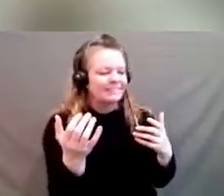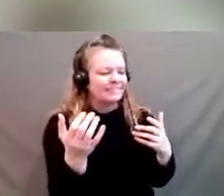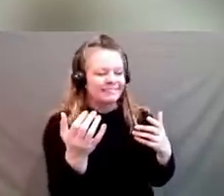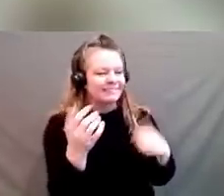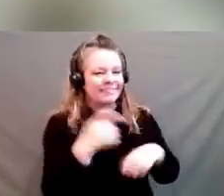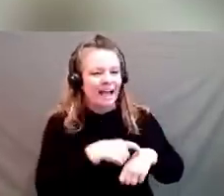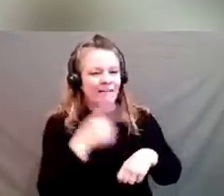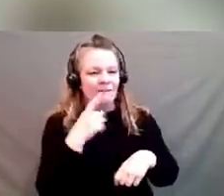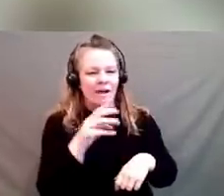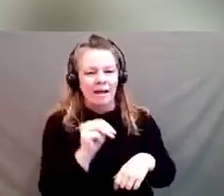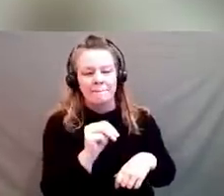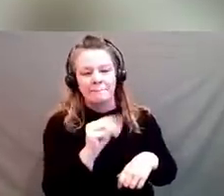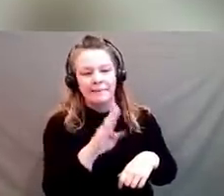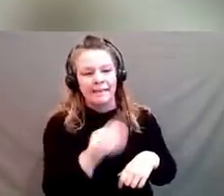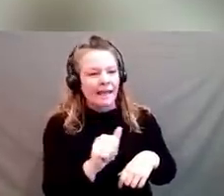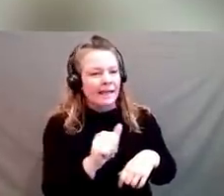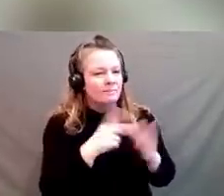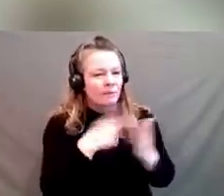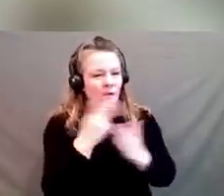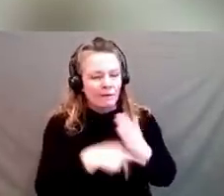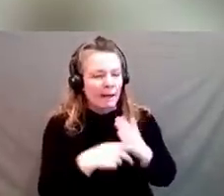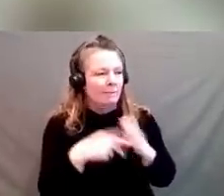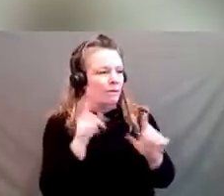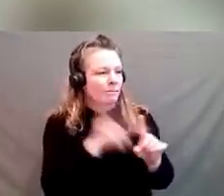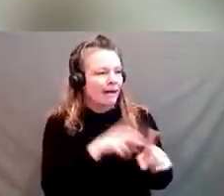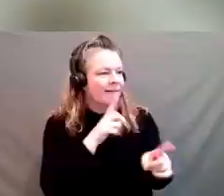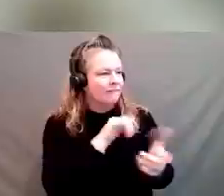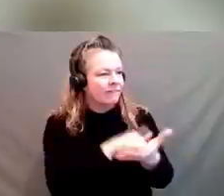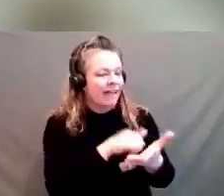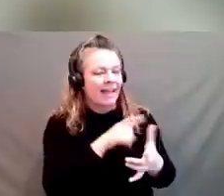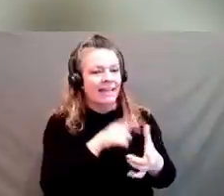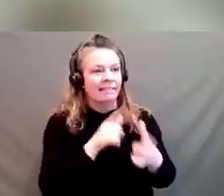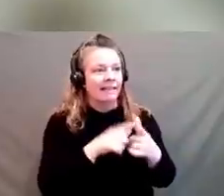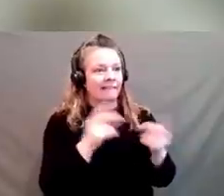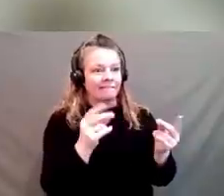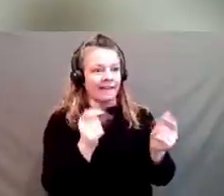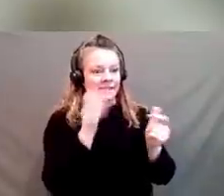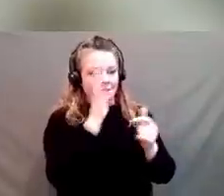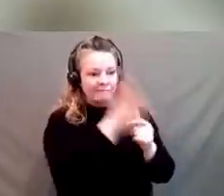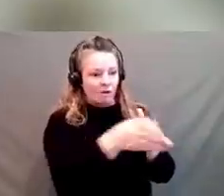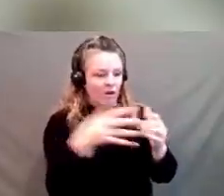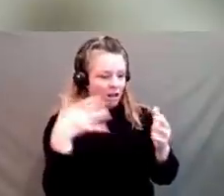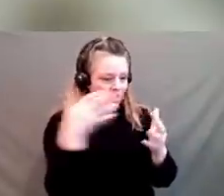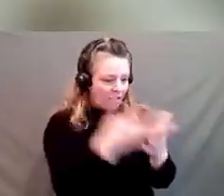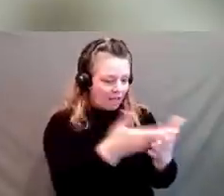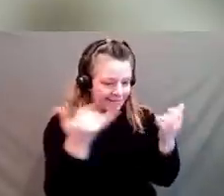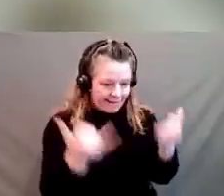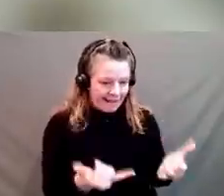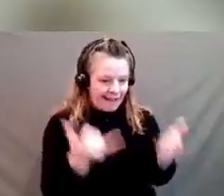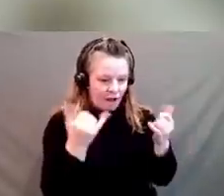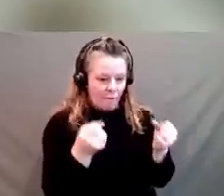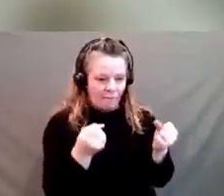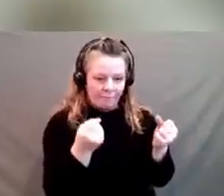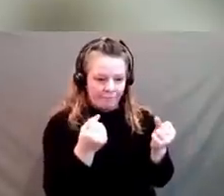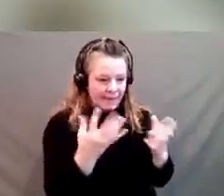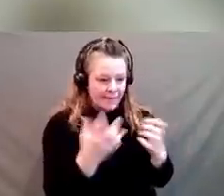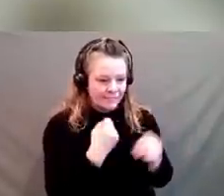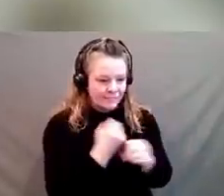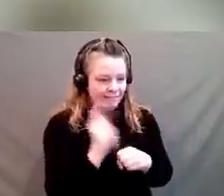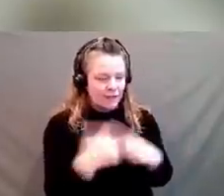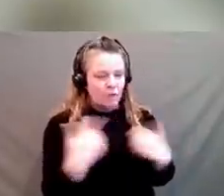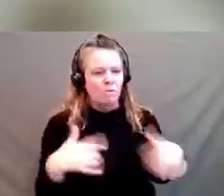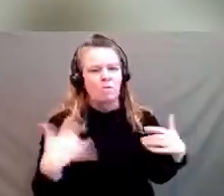MBA program, you know, and you know, fast forward to now, it's like, holy cow, yeah, here it is.